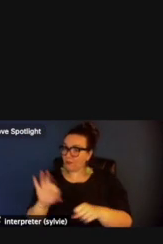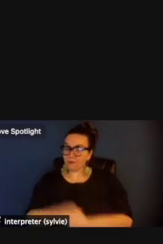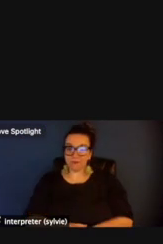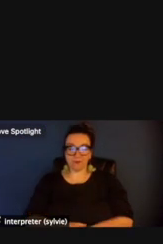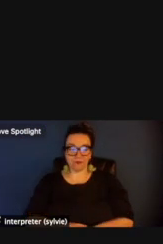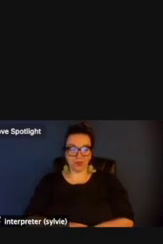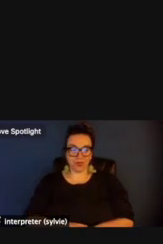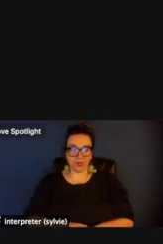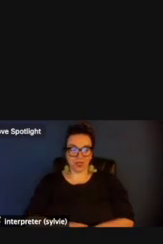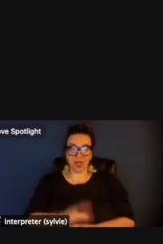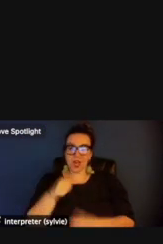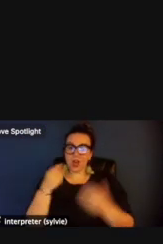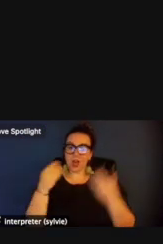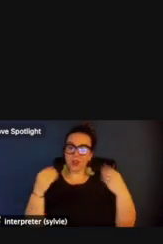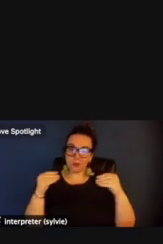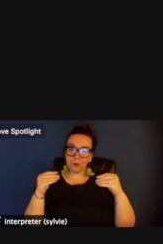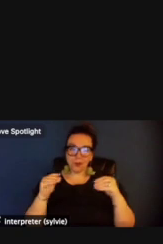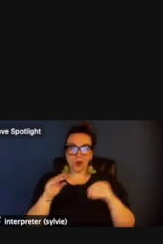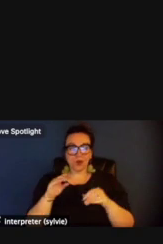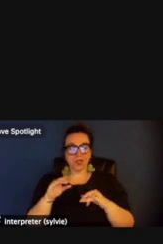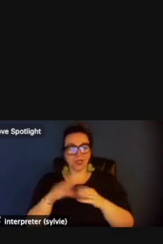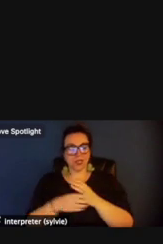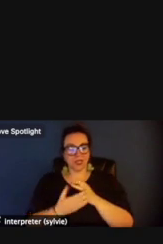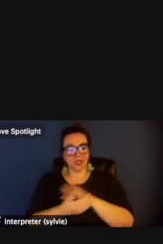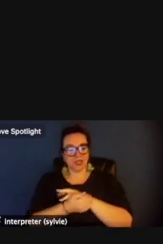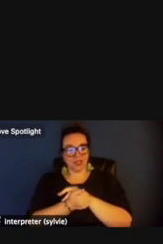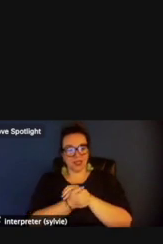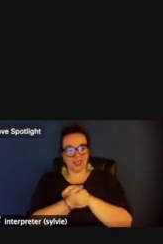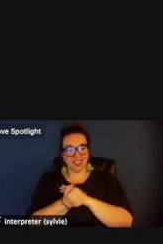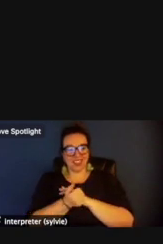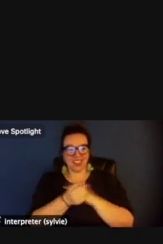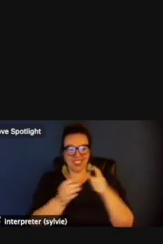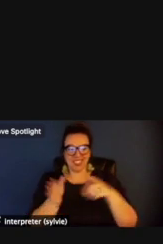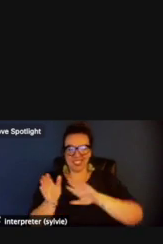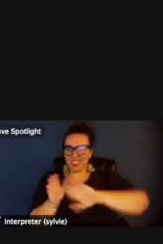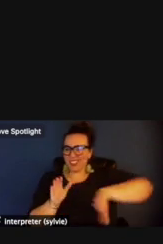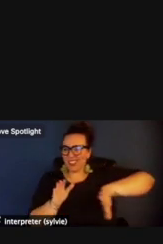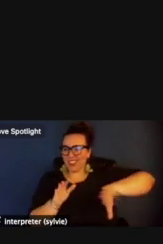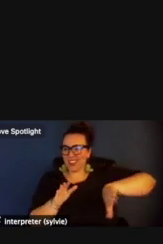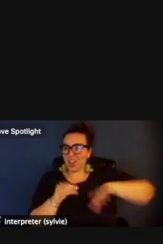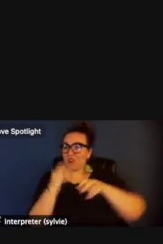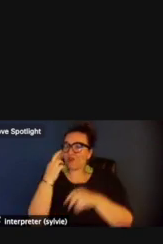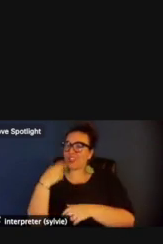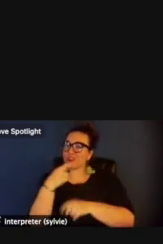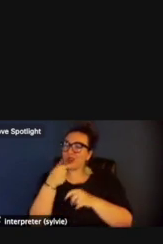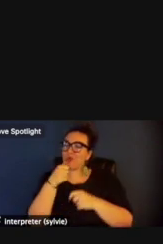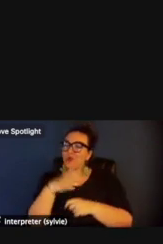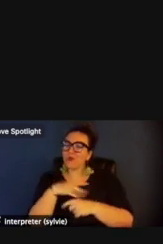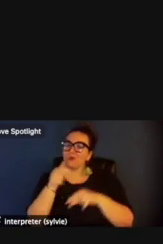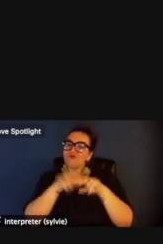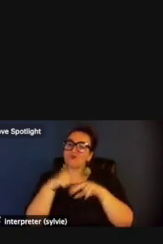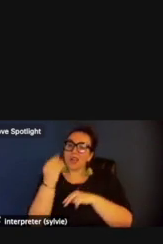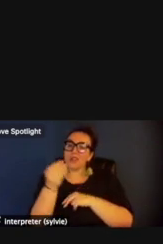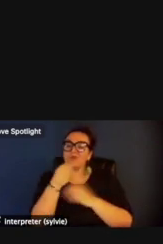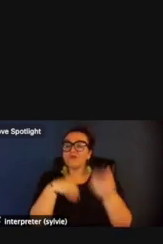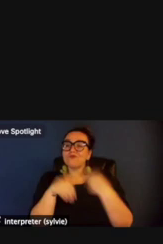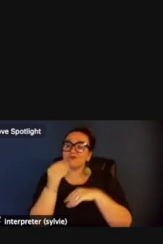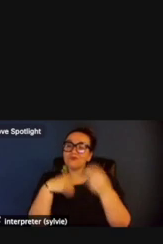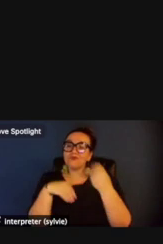So another market, and then another one. This is like a little restaurant, right, where she's sitting outside eating.